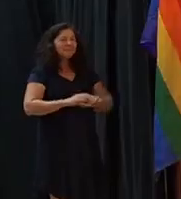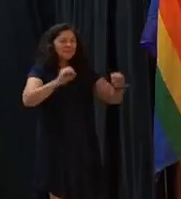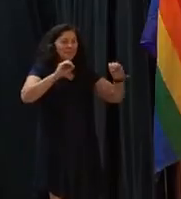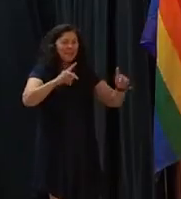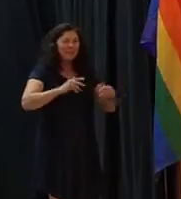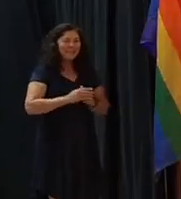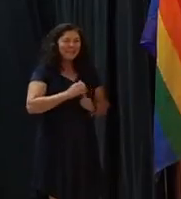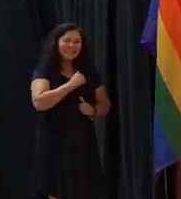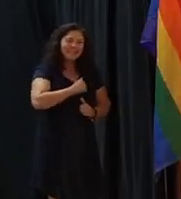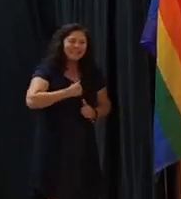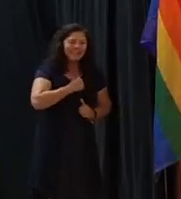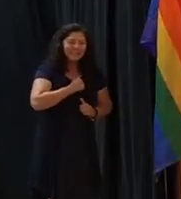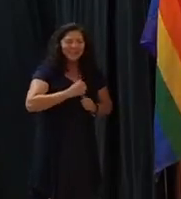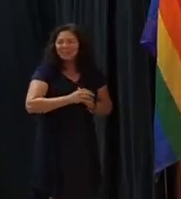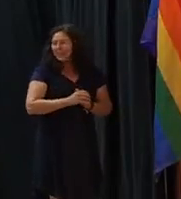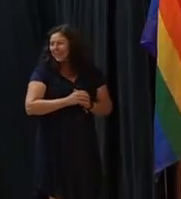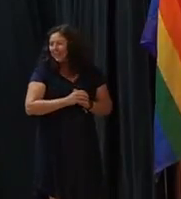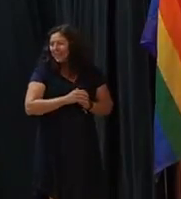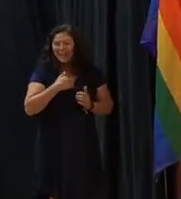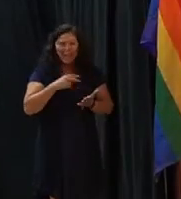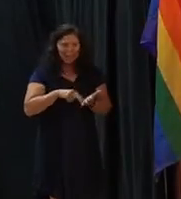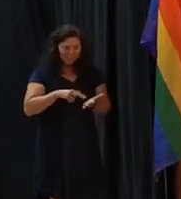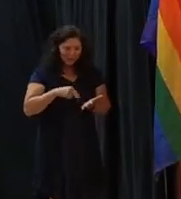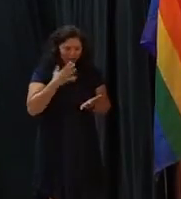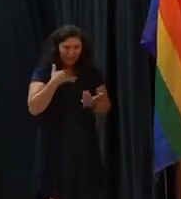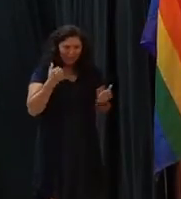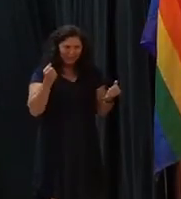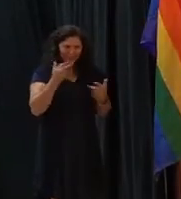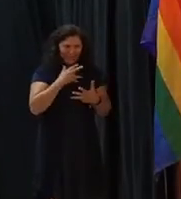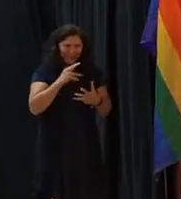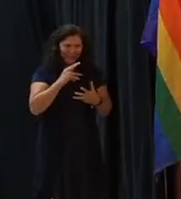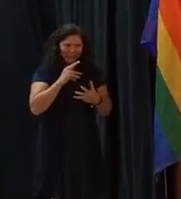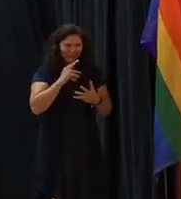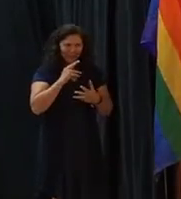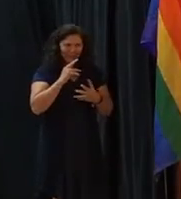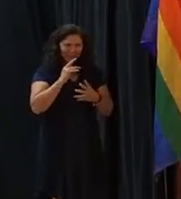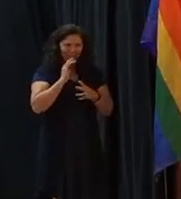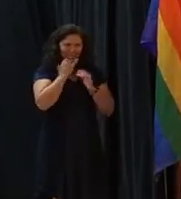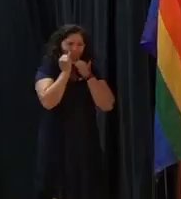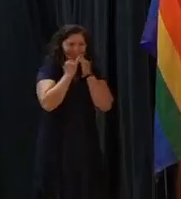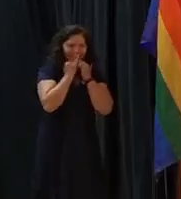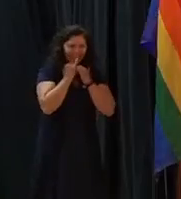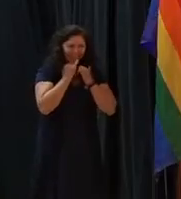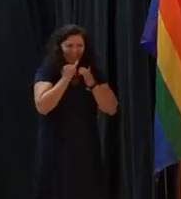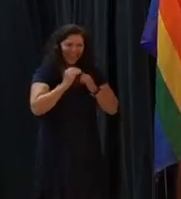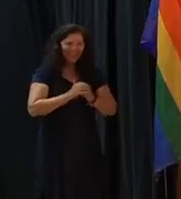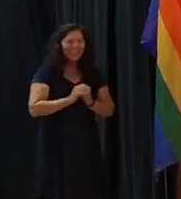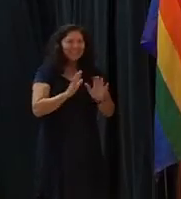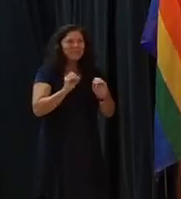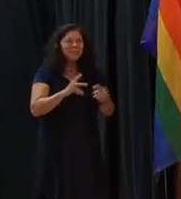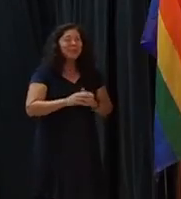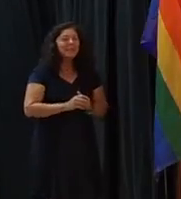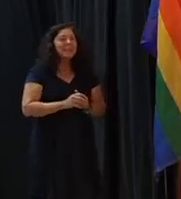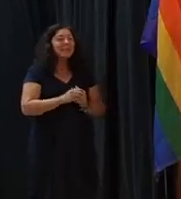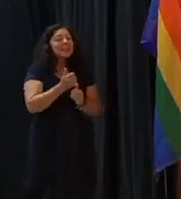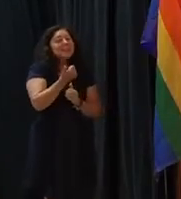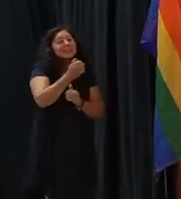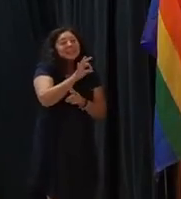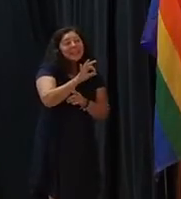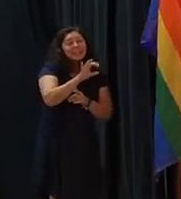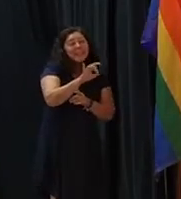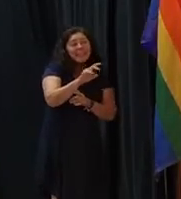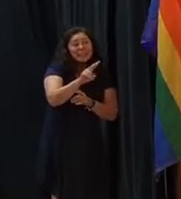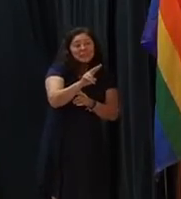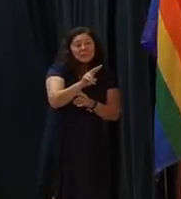Okay, I'm sorry for reading, but I'm really scared and I forget a few things that are very important about my country. In 1982,